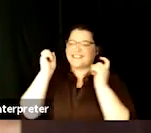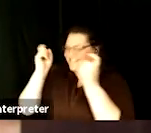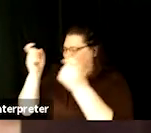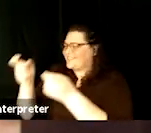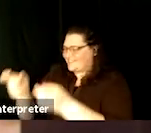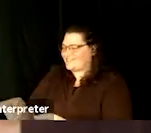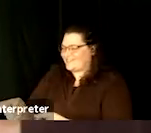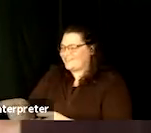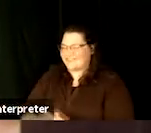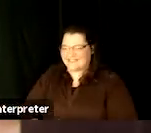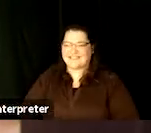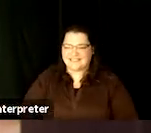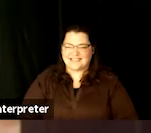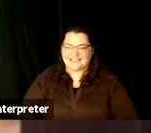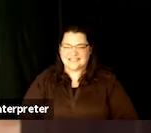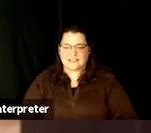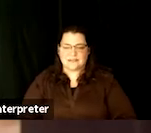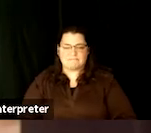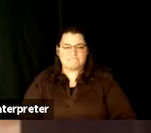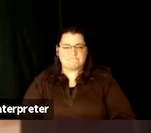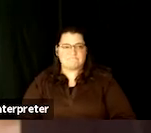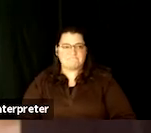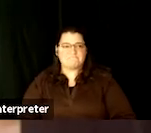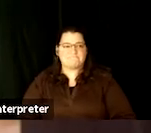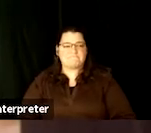God accepts the work as one who greets the endeavor.